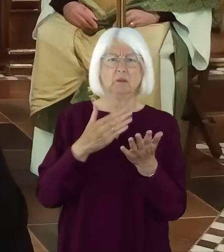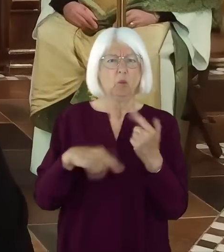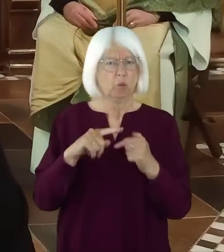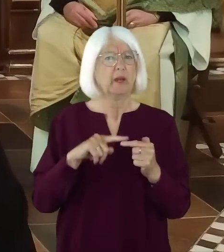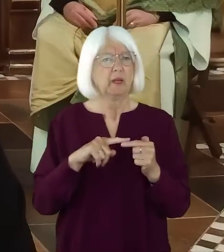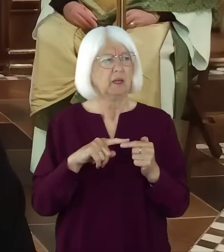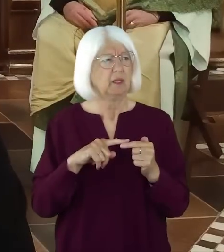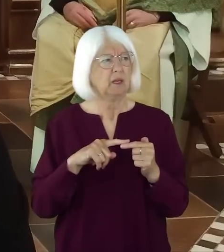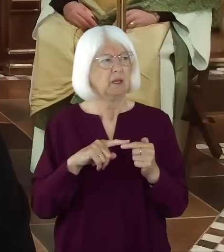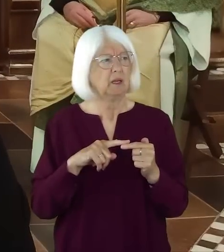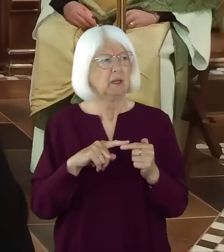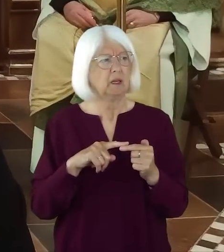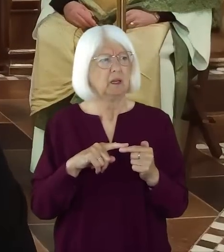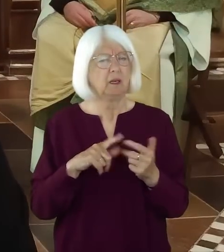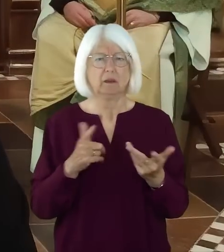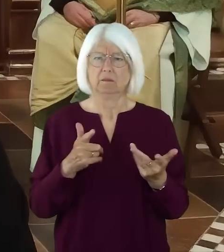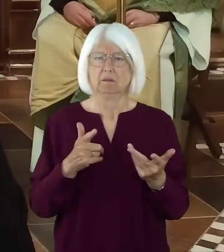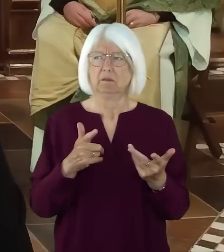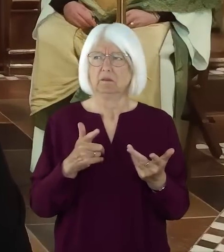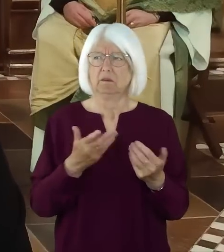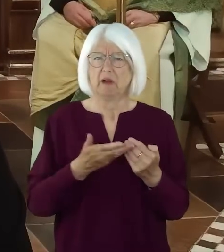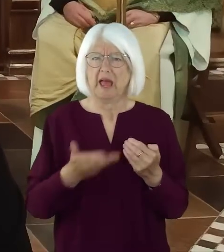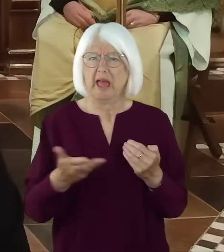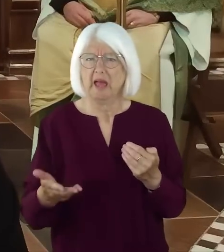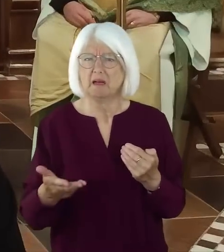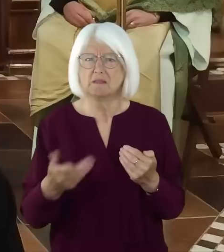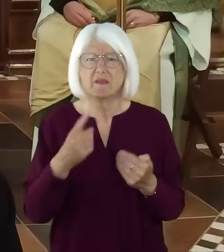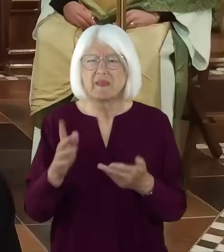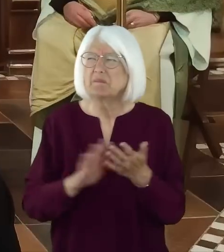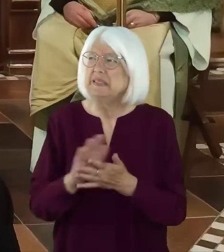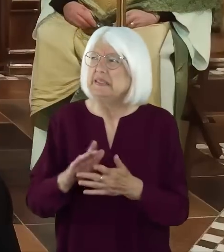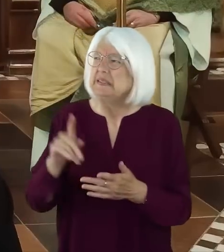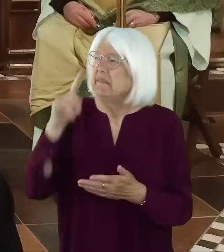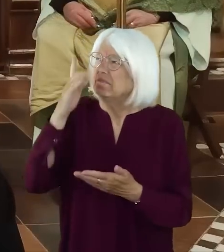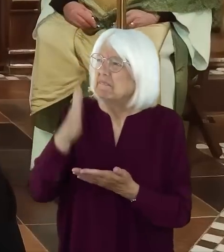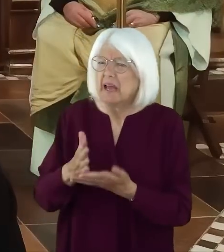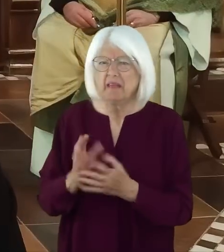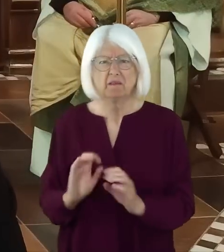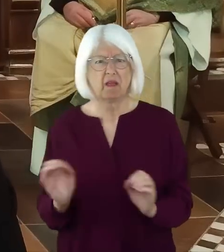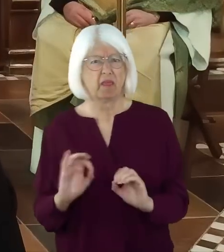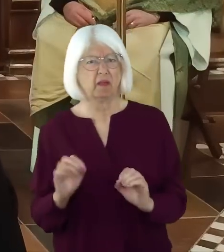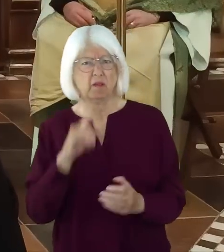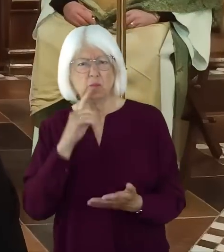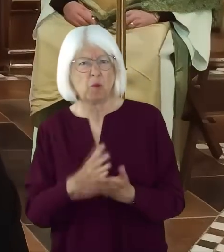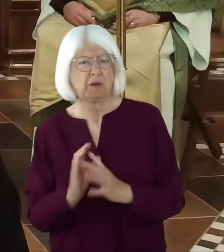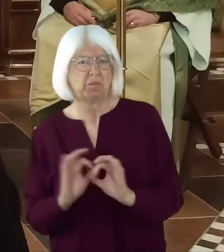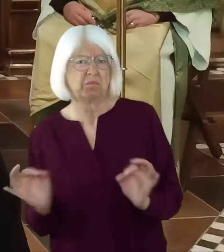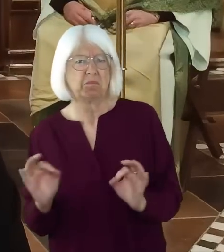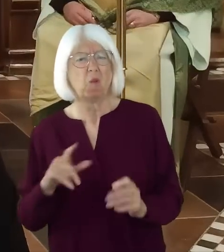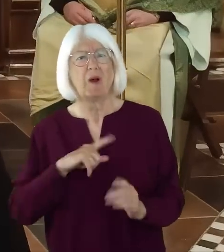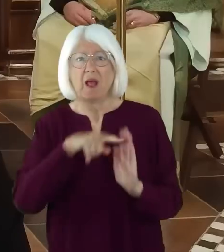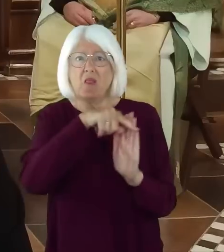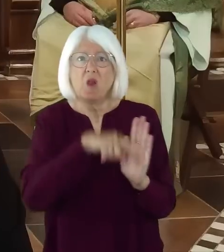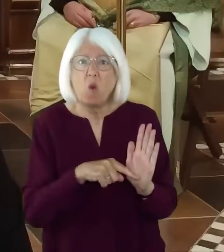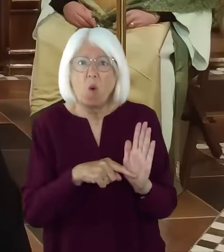faith is null and the promise is void, for the law brings wrath. But where there